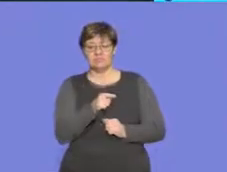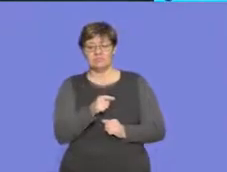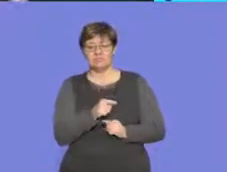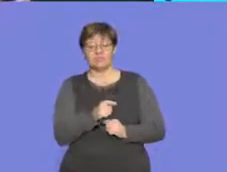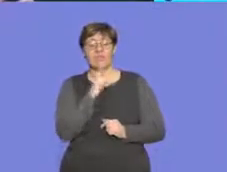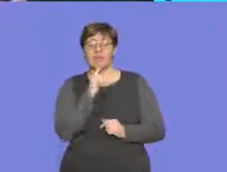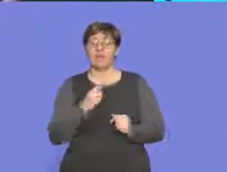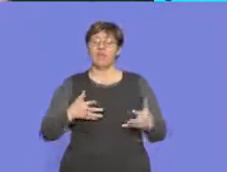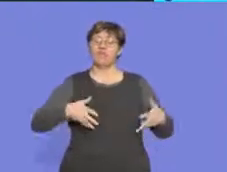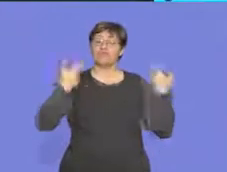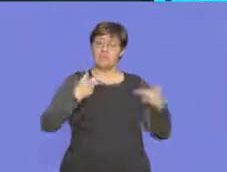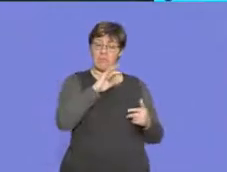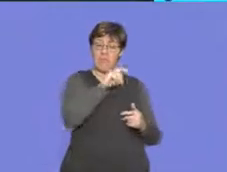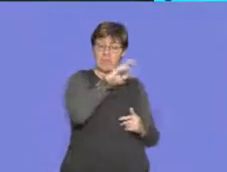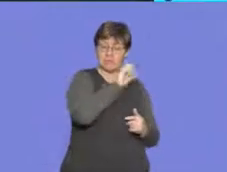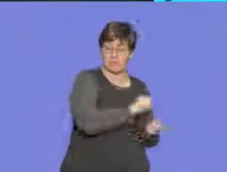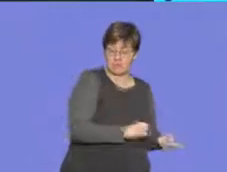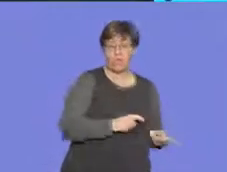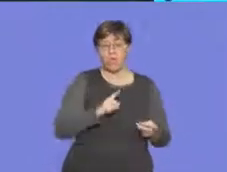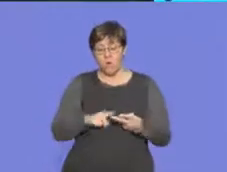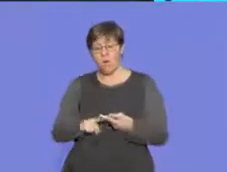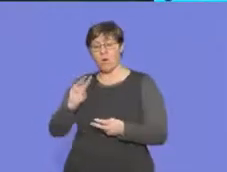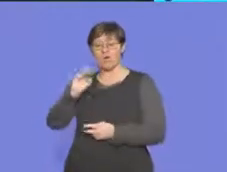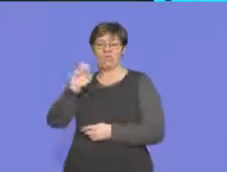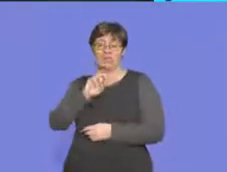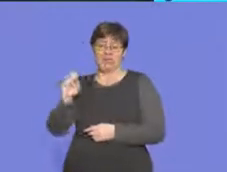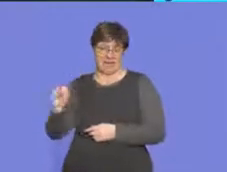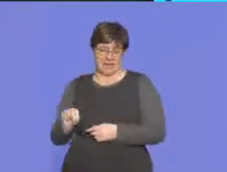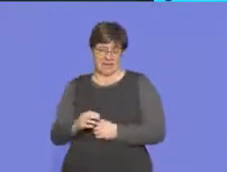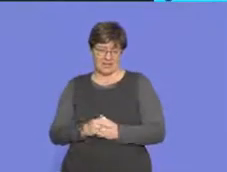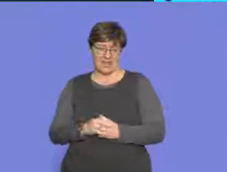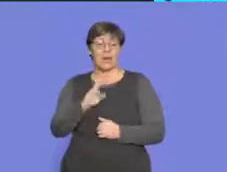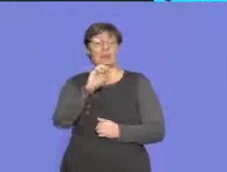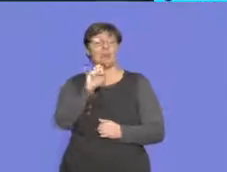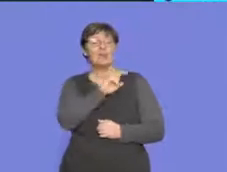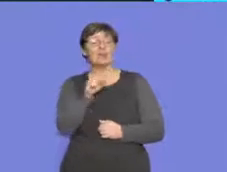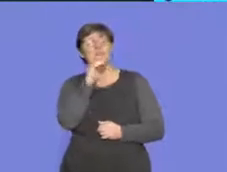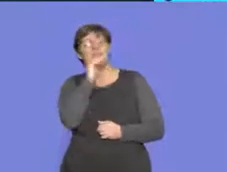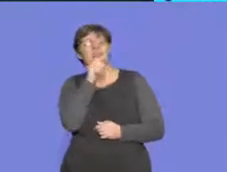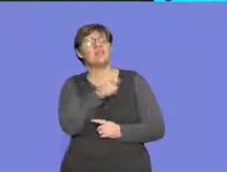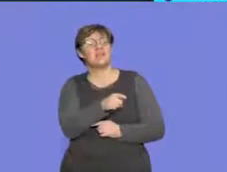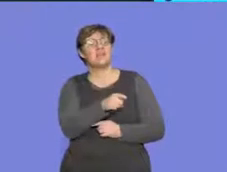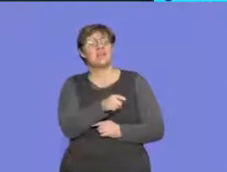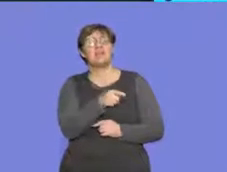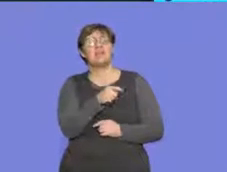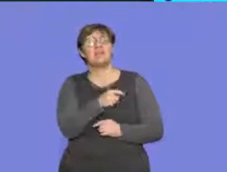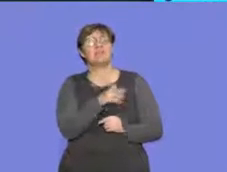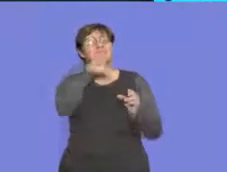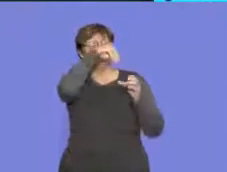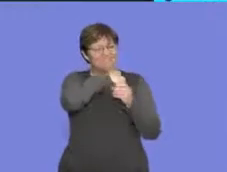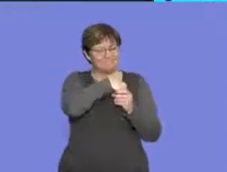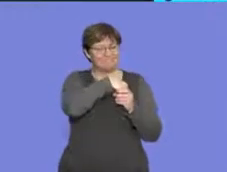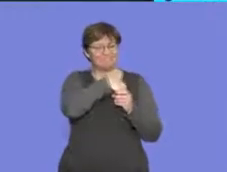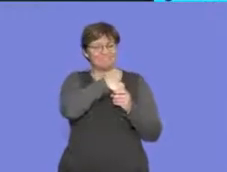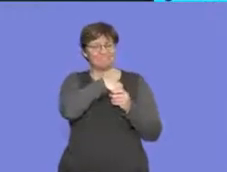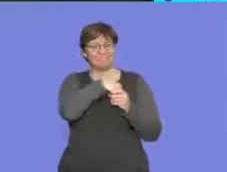be freshwater biomes or your marine biomes. So by marine biomes, we refer to those biomes that